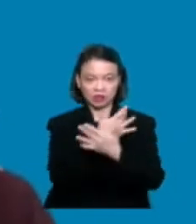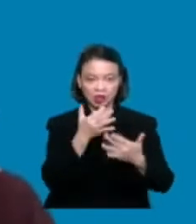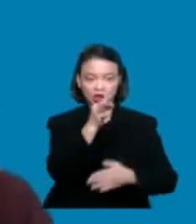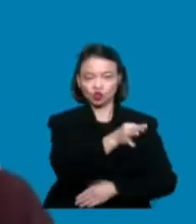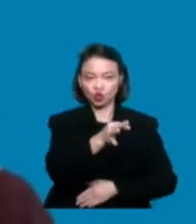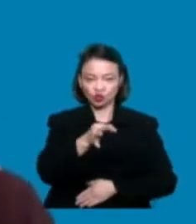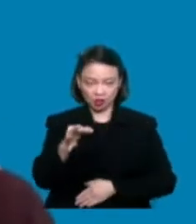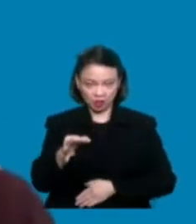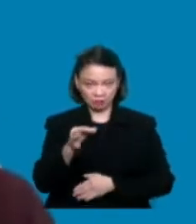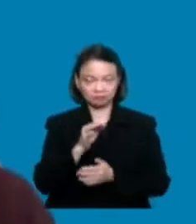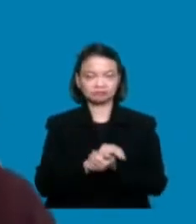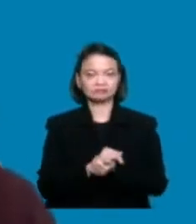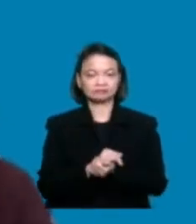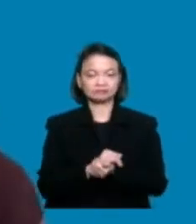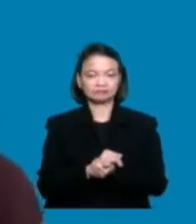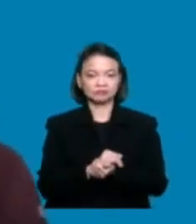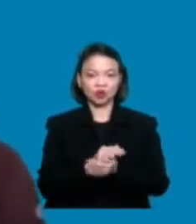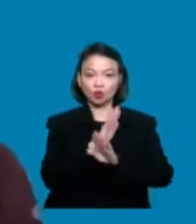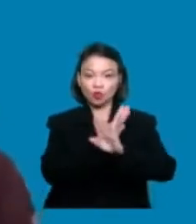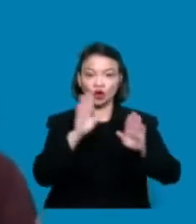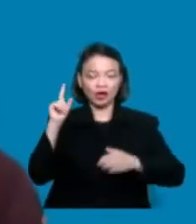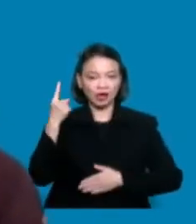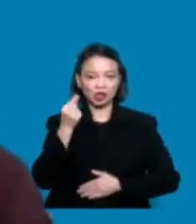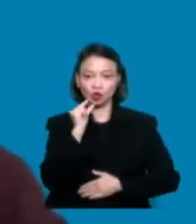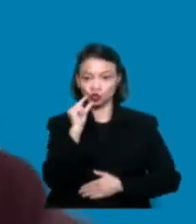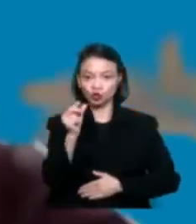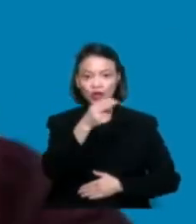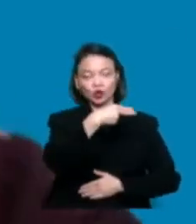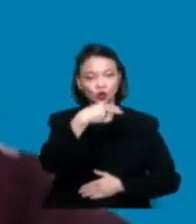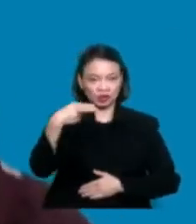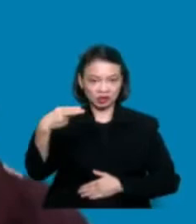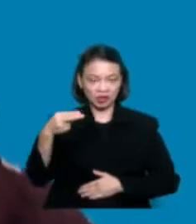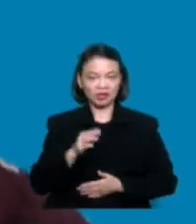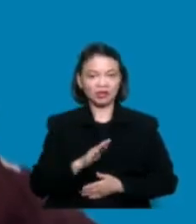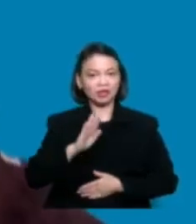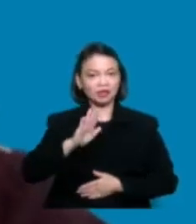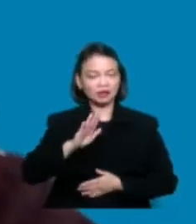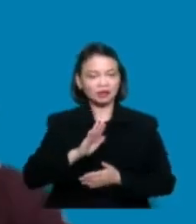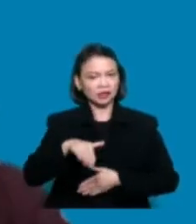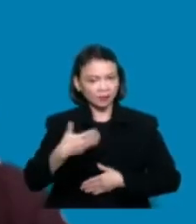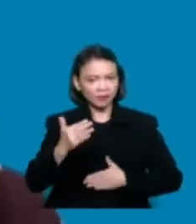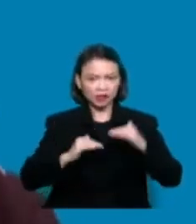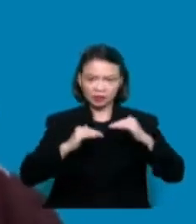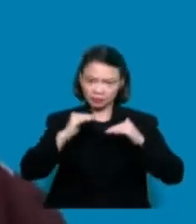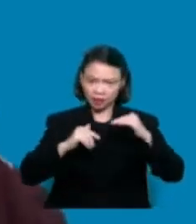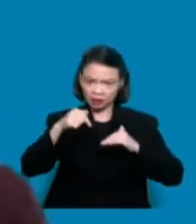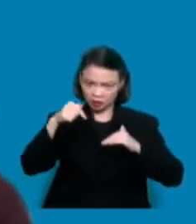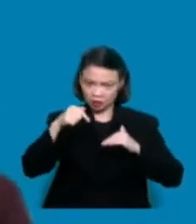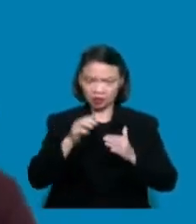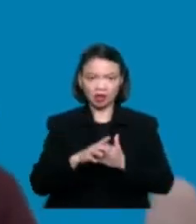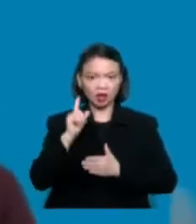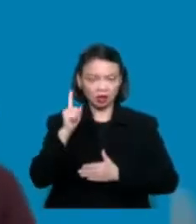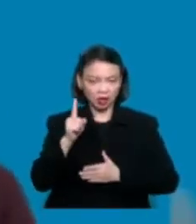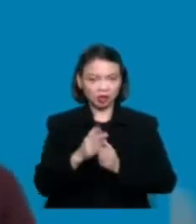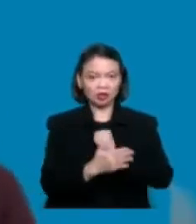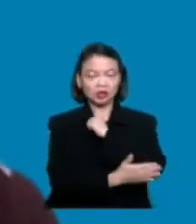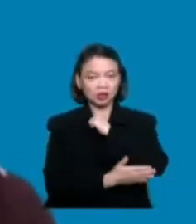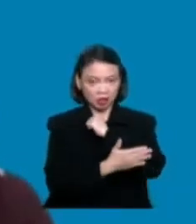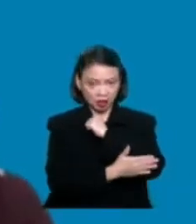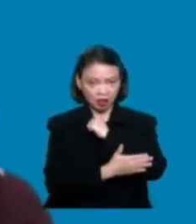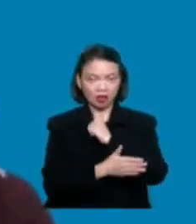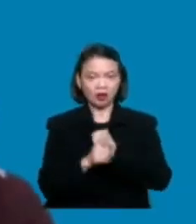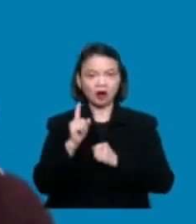to Indonesia. These inequities happen whether you are the richest country in the world, you are a high-income country, or you are a